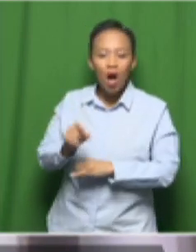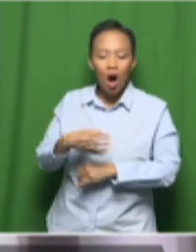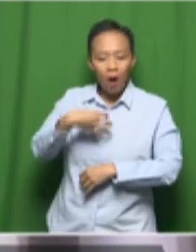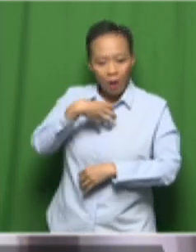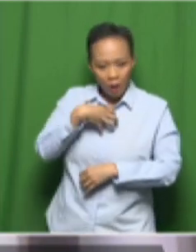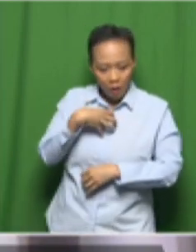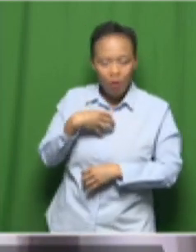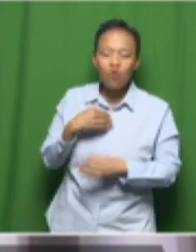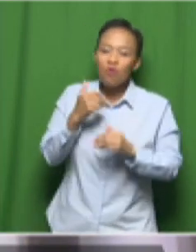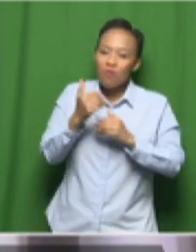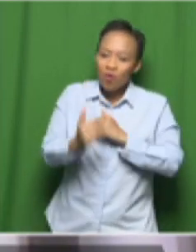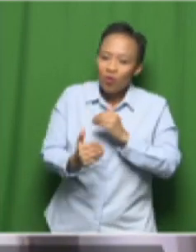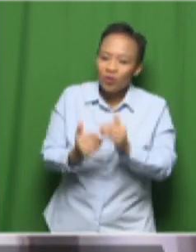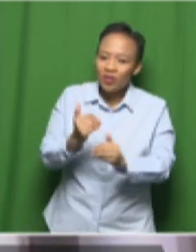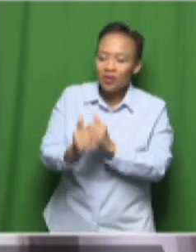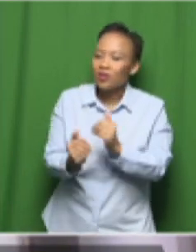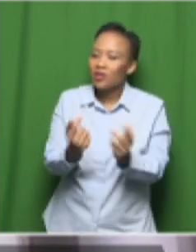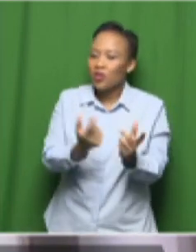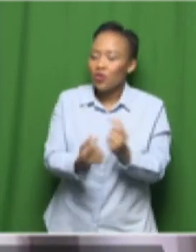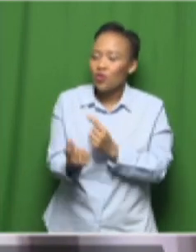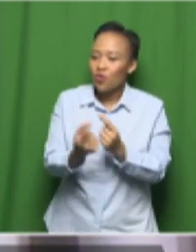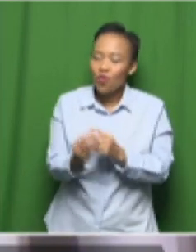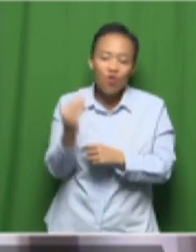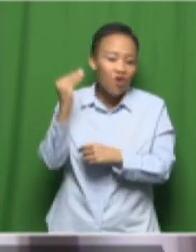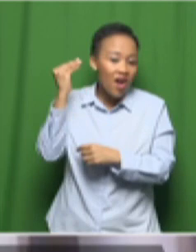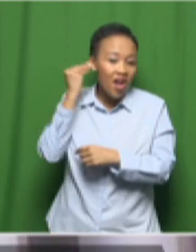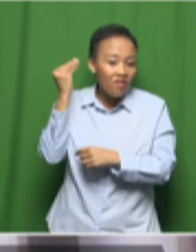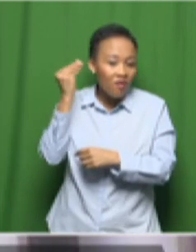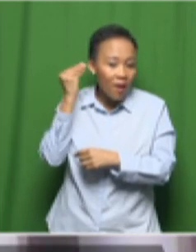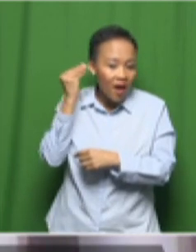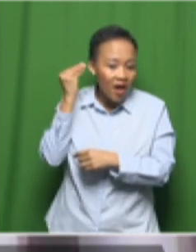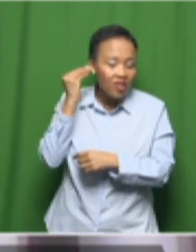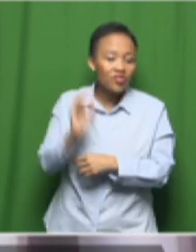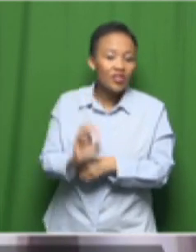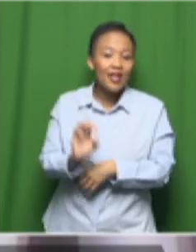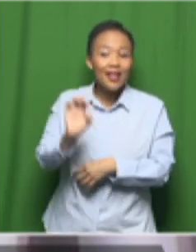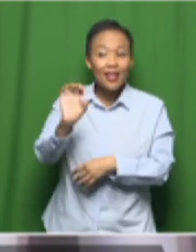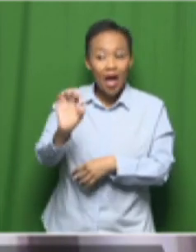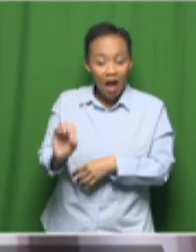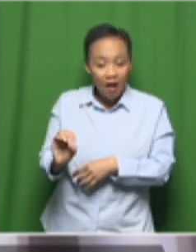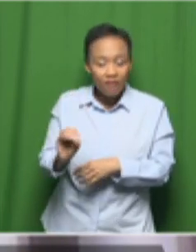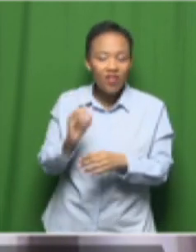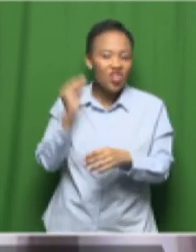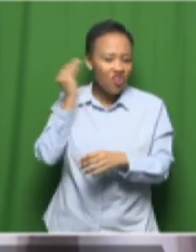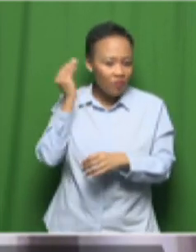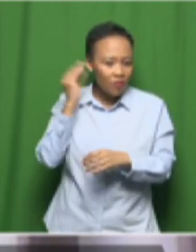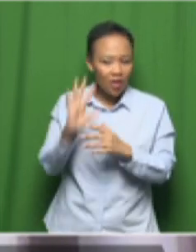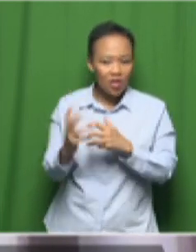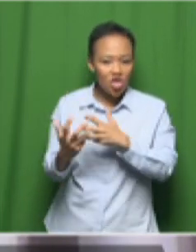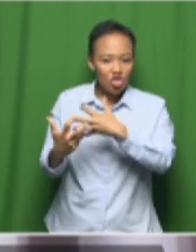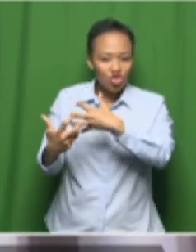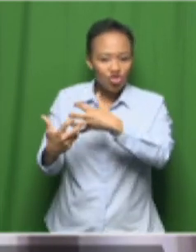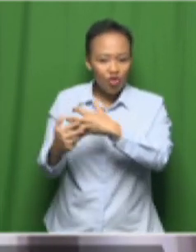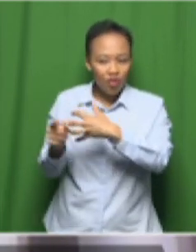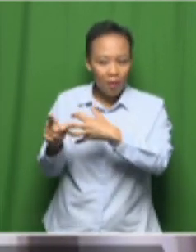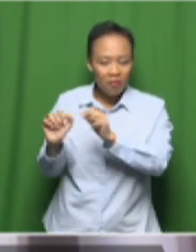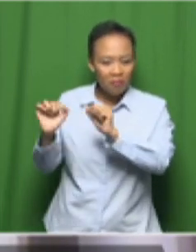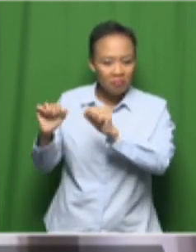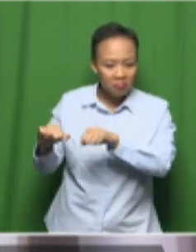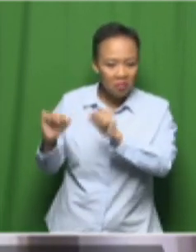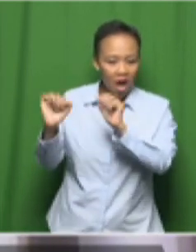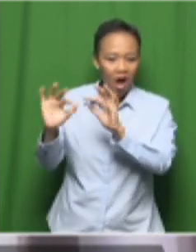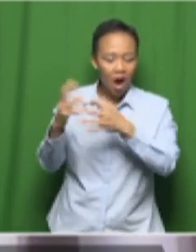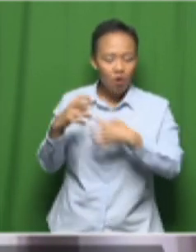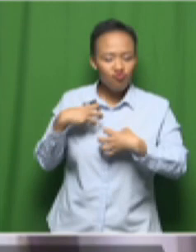and come to you with information in ways that suit them and how they've grieved and how they've dealt with their